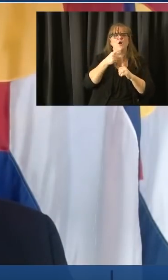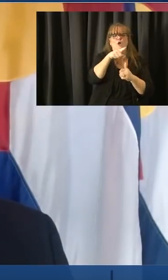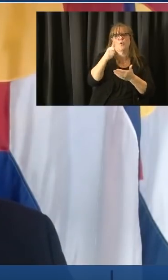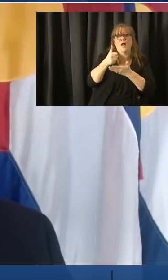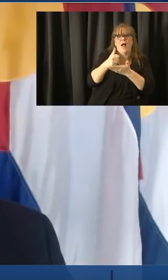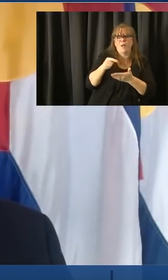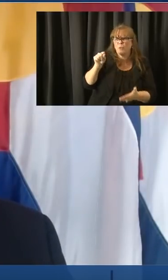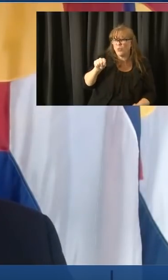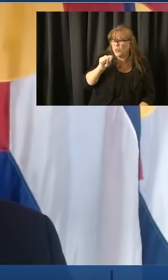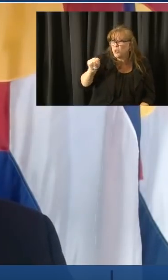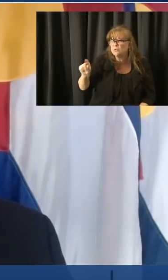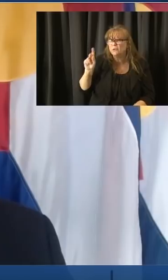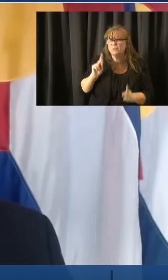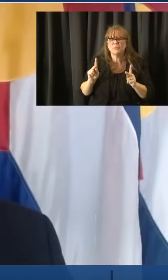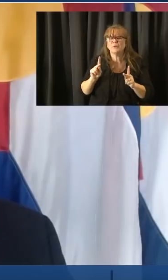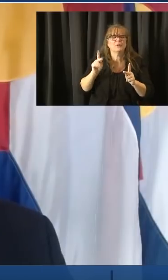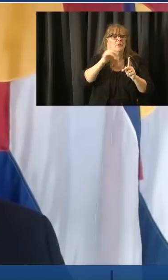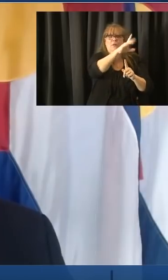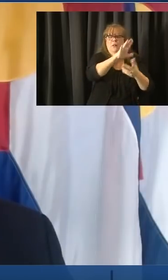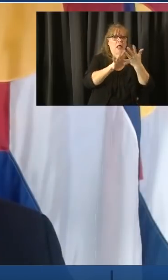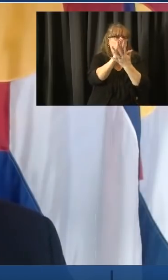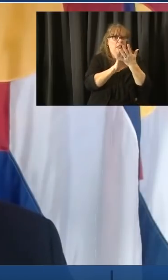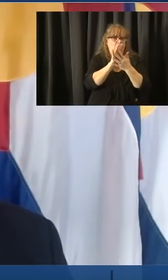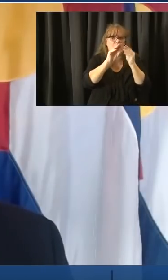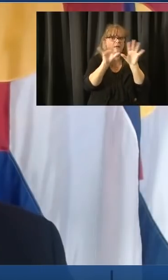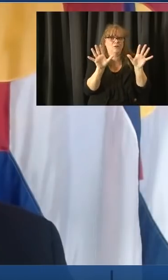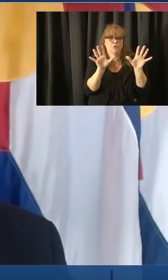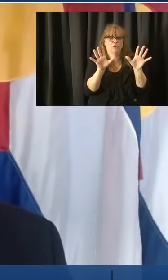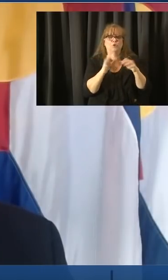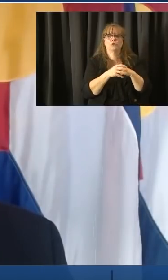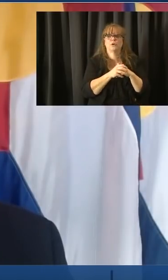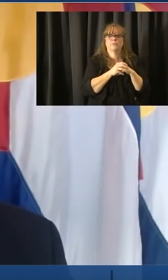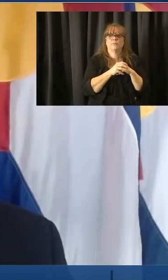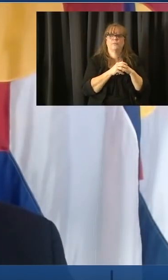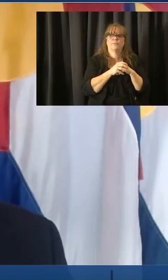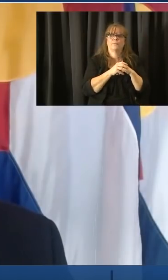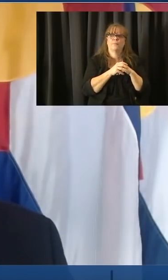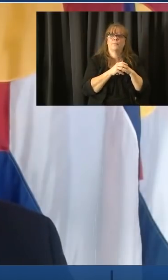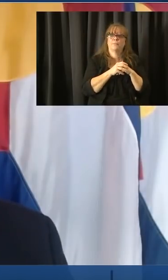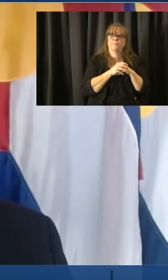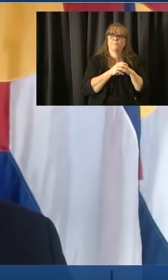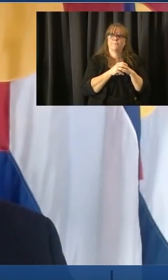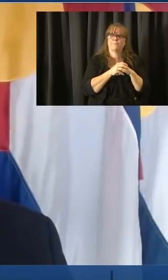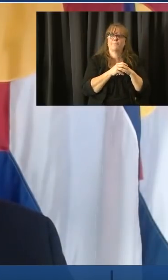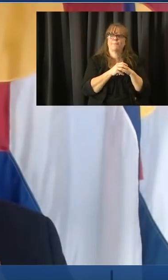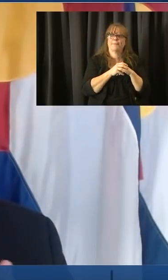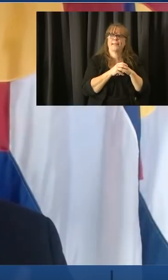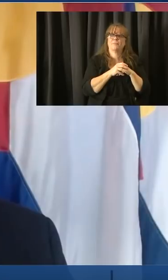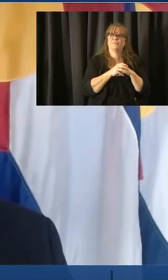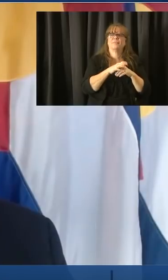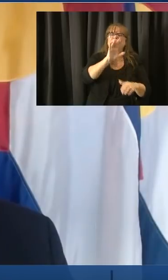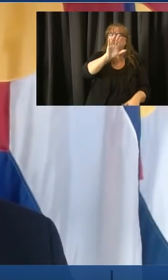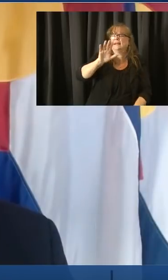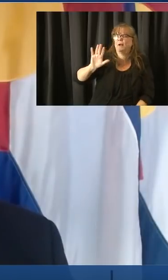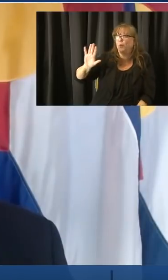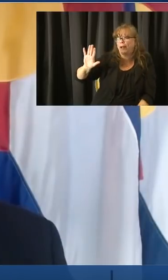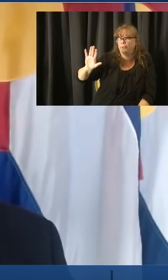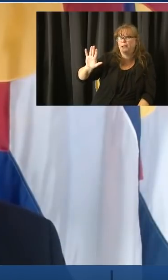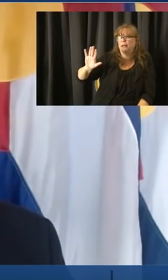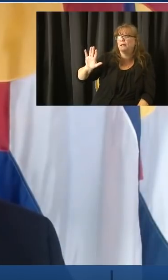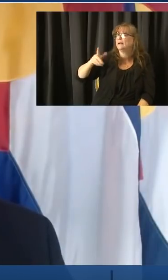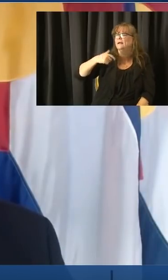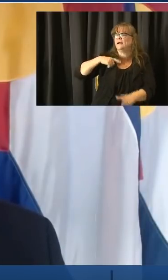Let me do the second one first. Obviously, we want to encourage, on behalf of the state of